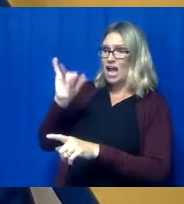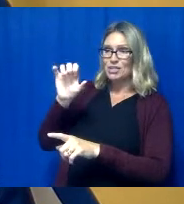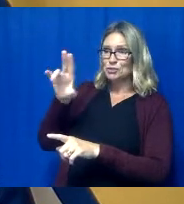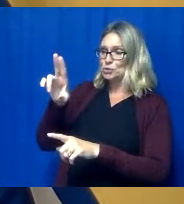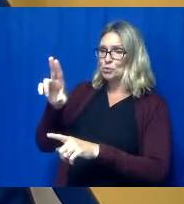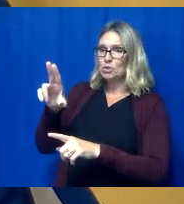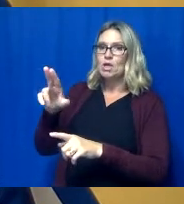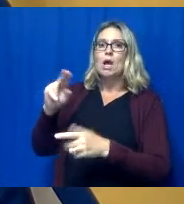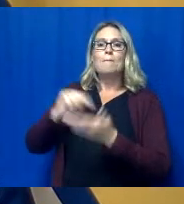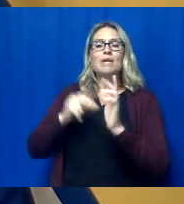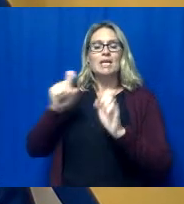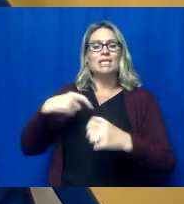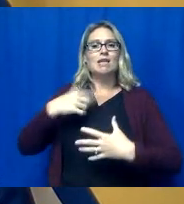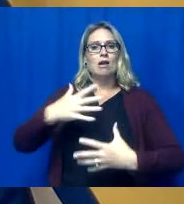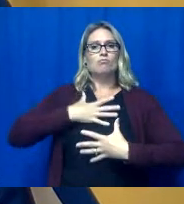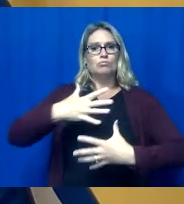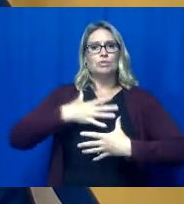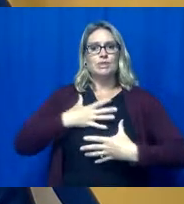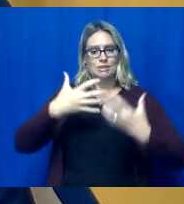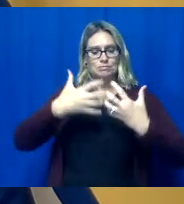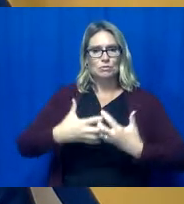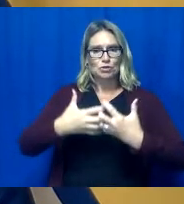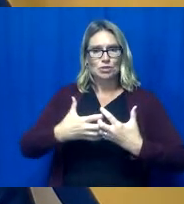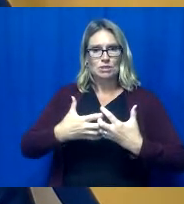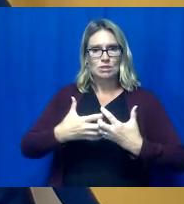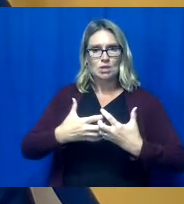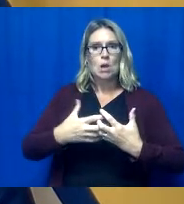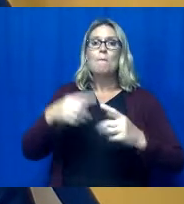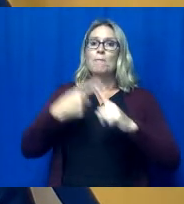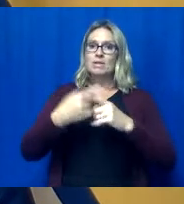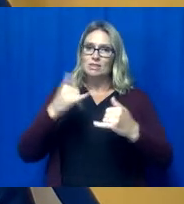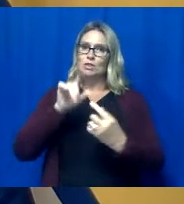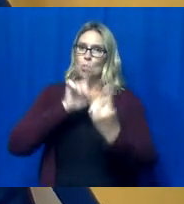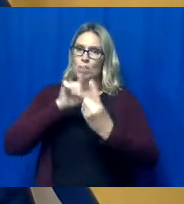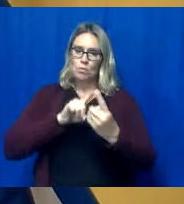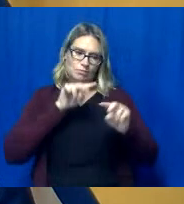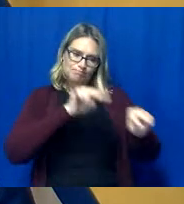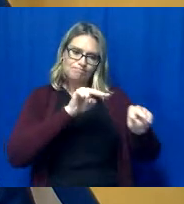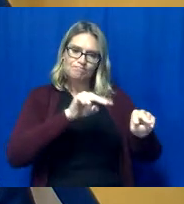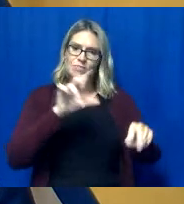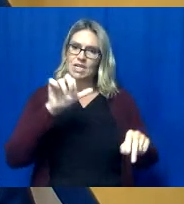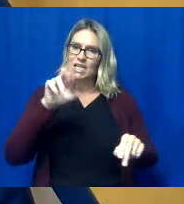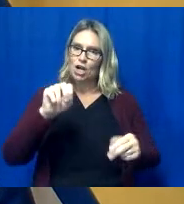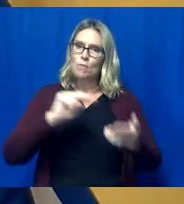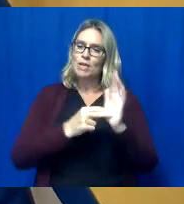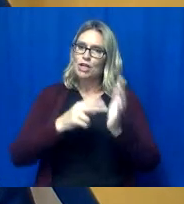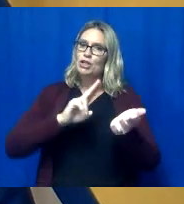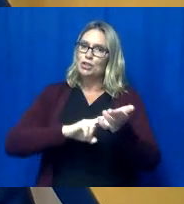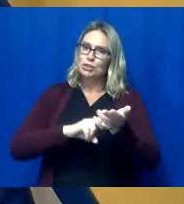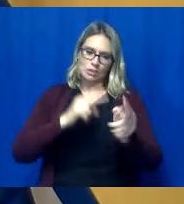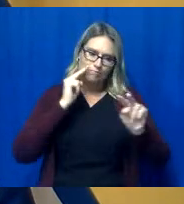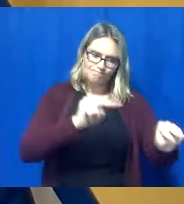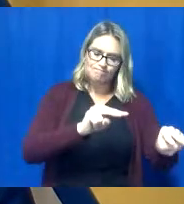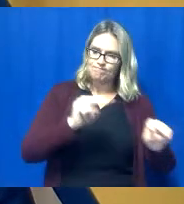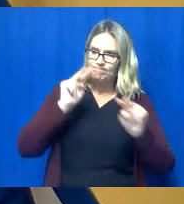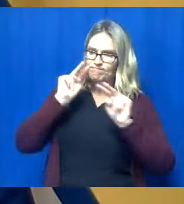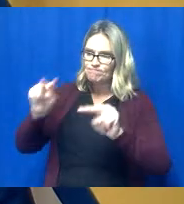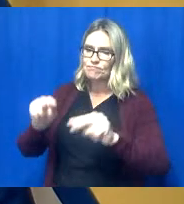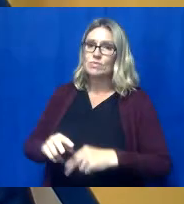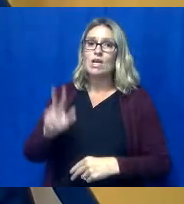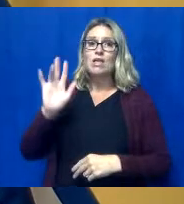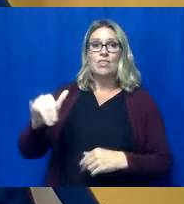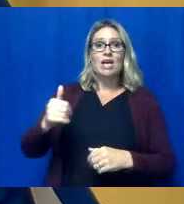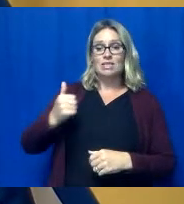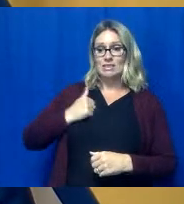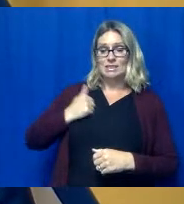require oxygen and will need one-on-one nursing care. A recent report by the Canadian